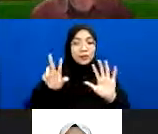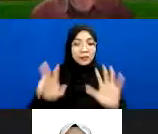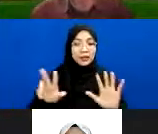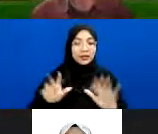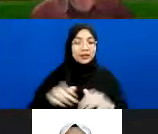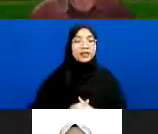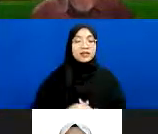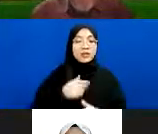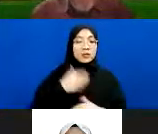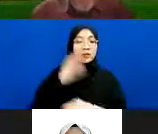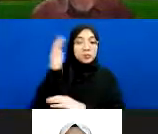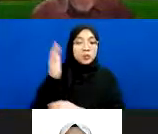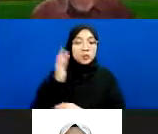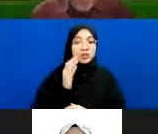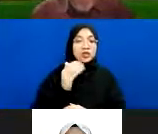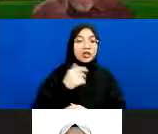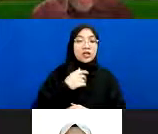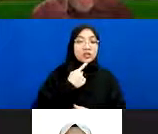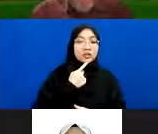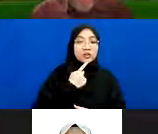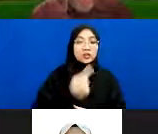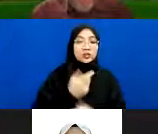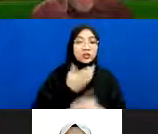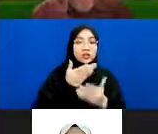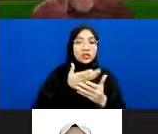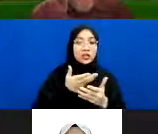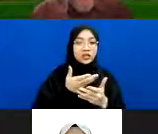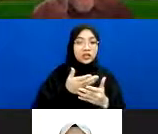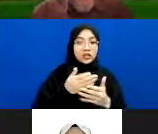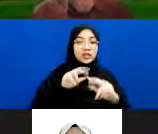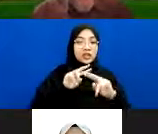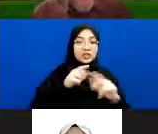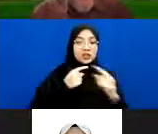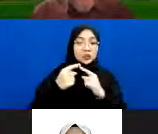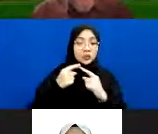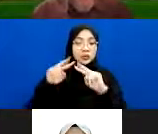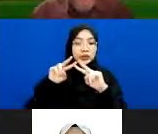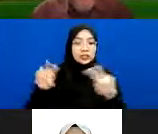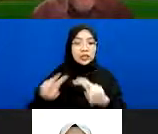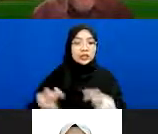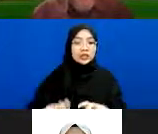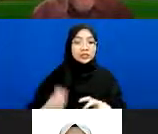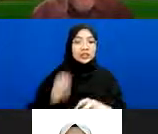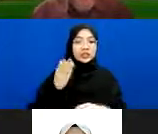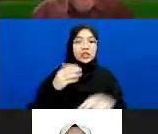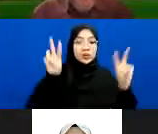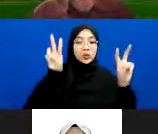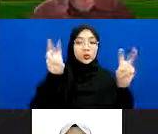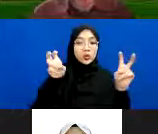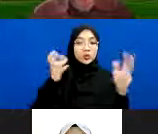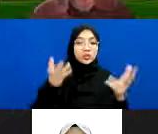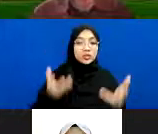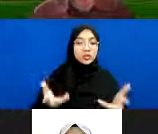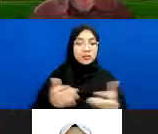like to present to you our student-led conference group research discussion on the topic